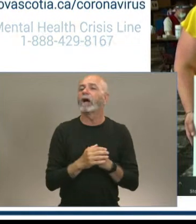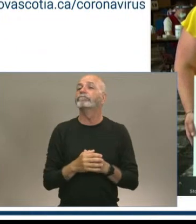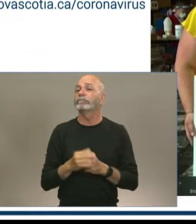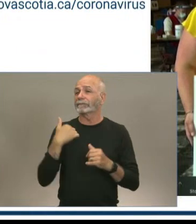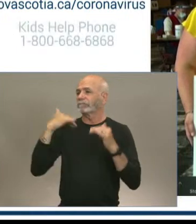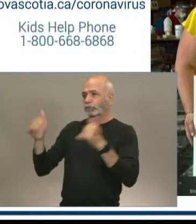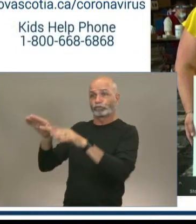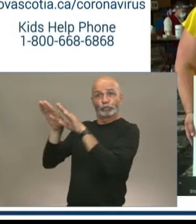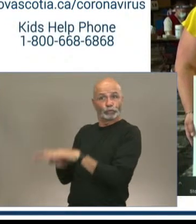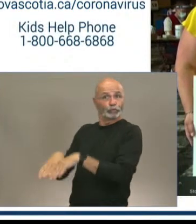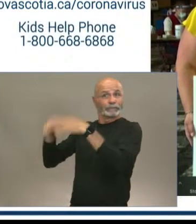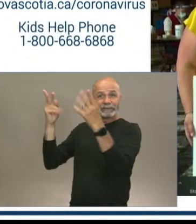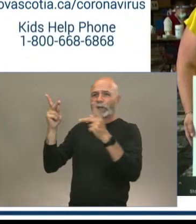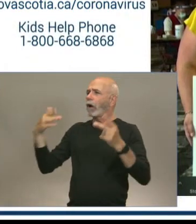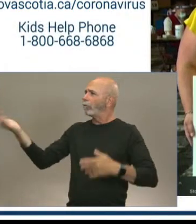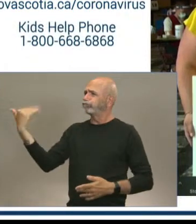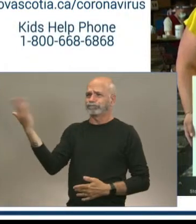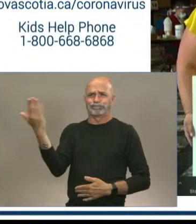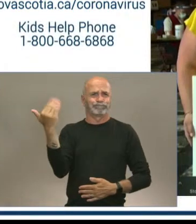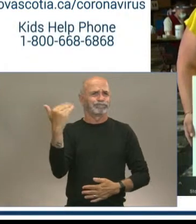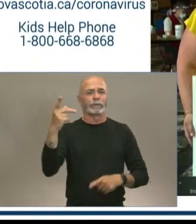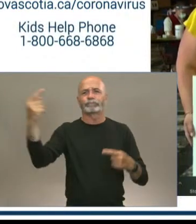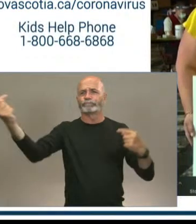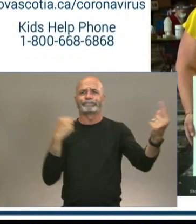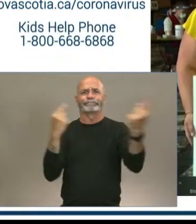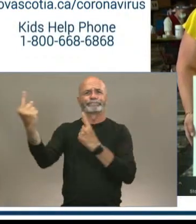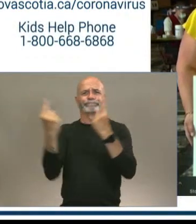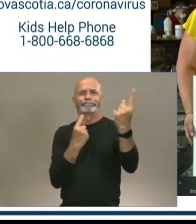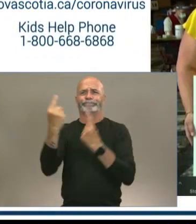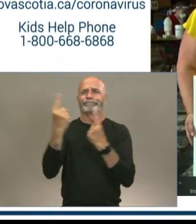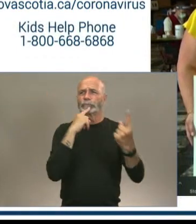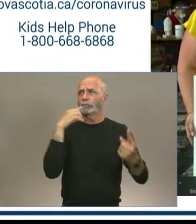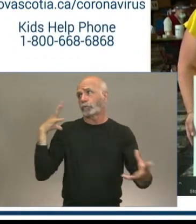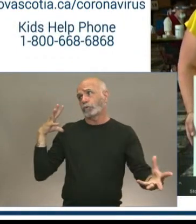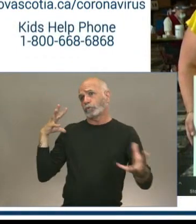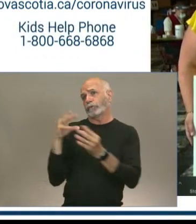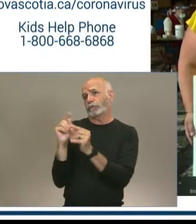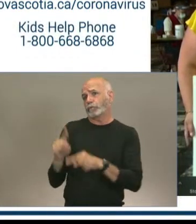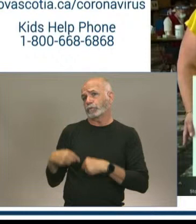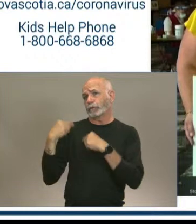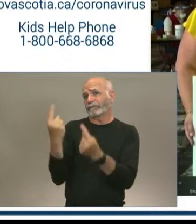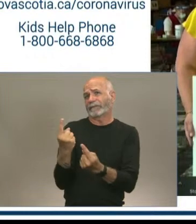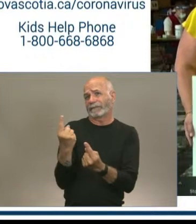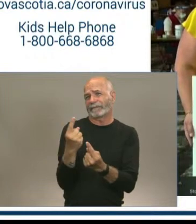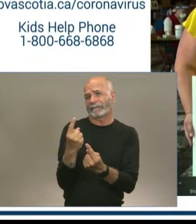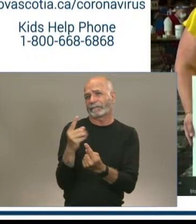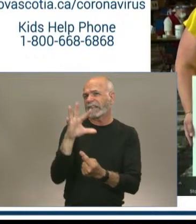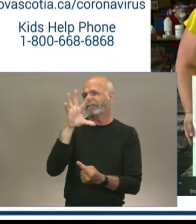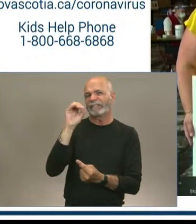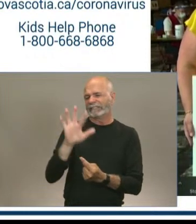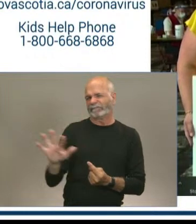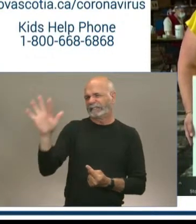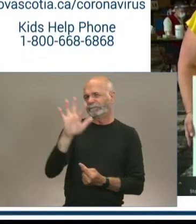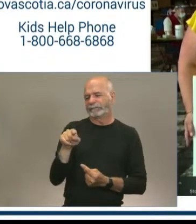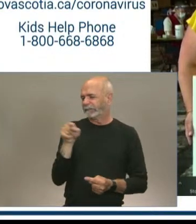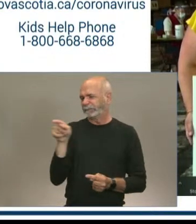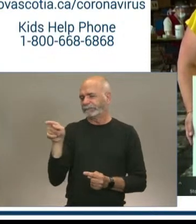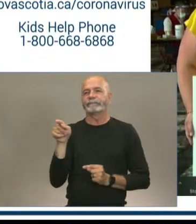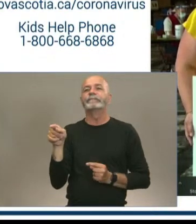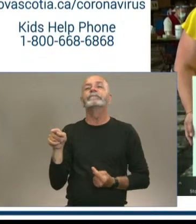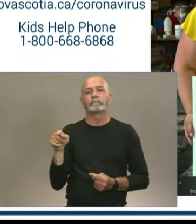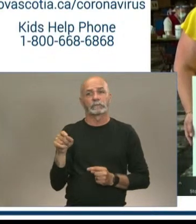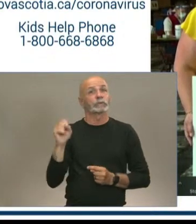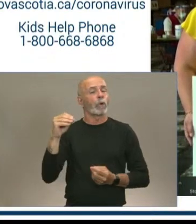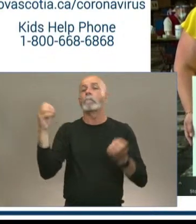well actually today. We've immunized approximately 50 walk-ins, but we do have the capacity to immunize